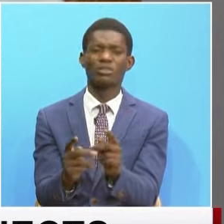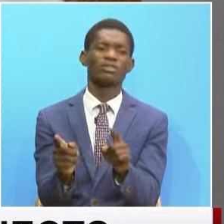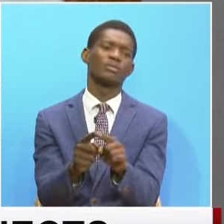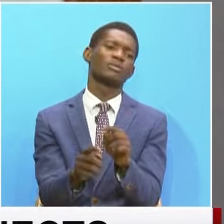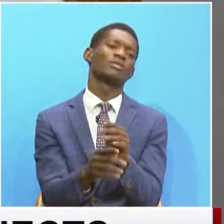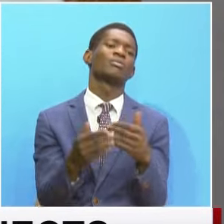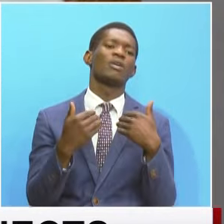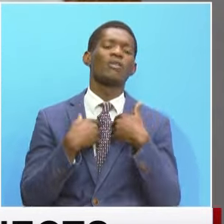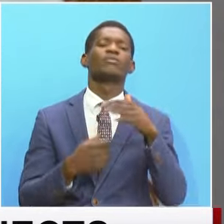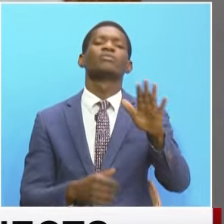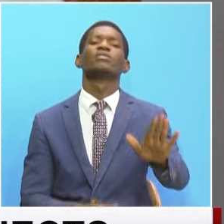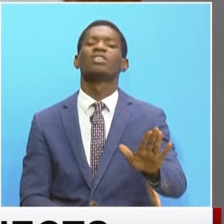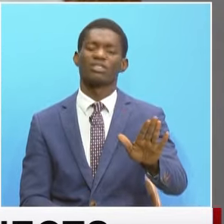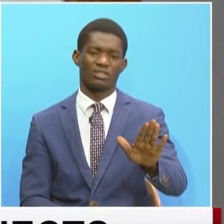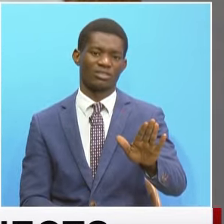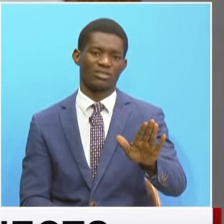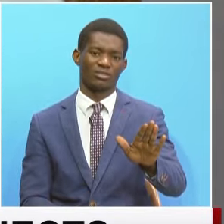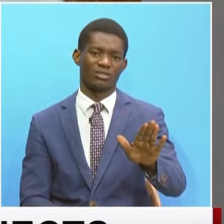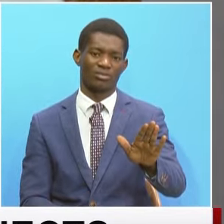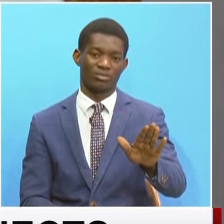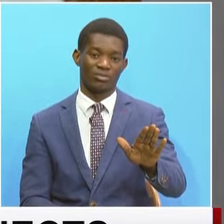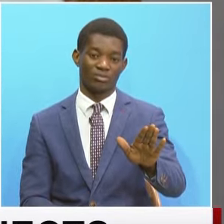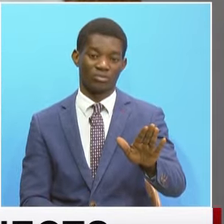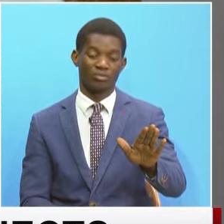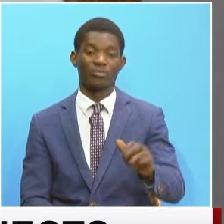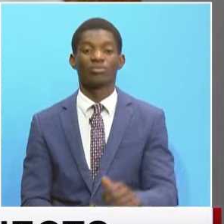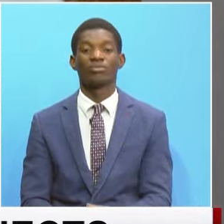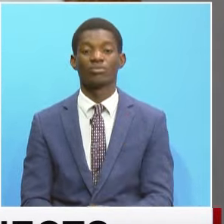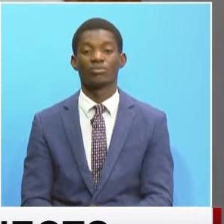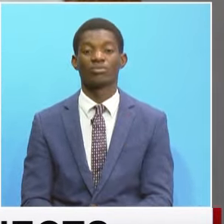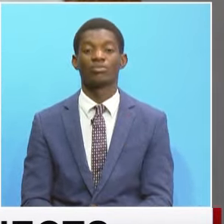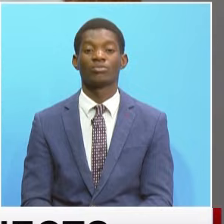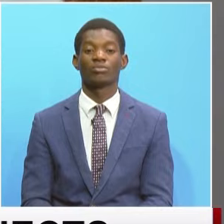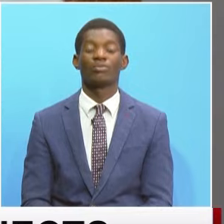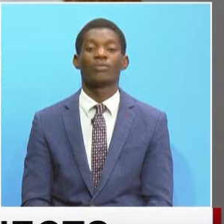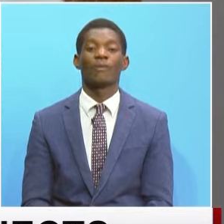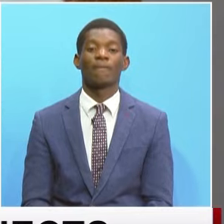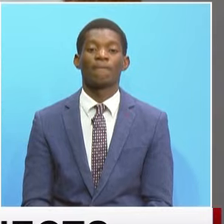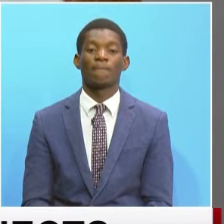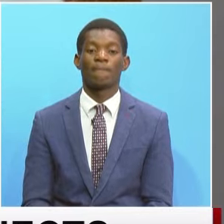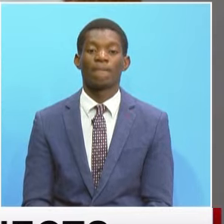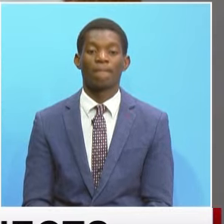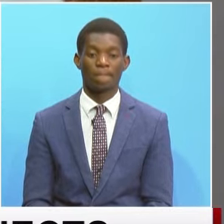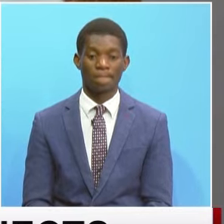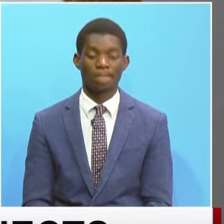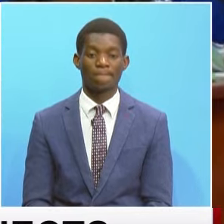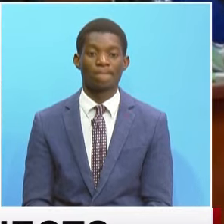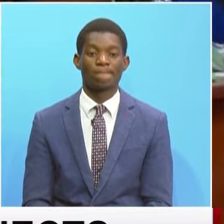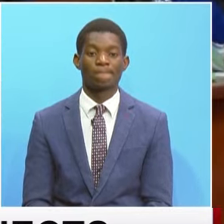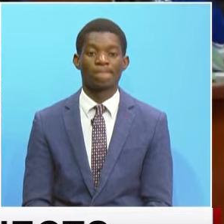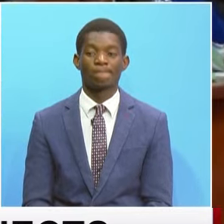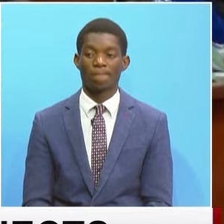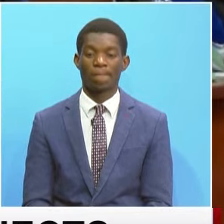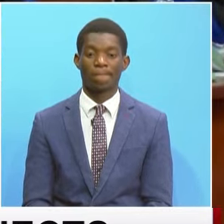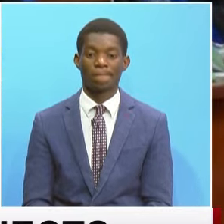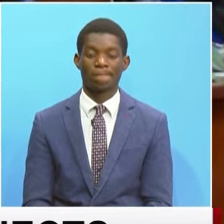of land while we develop other activities to have what we intend to see there.